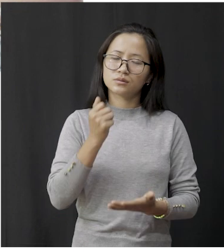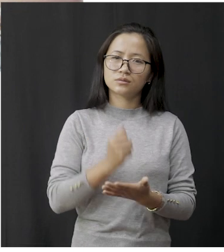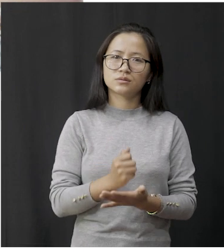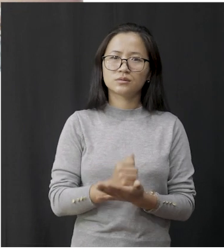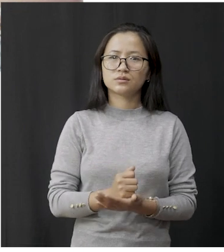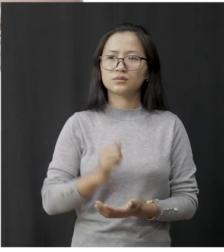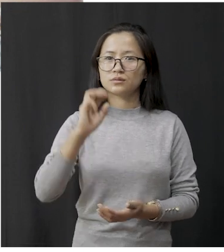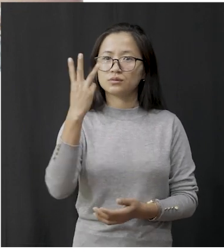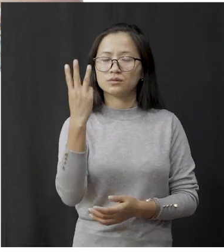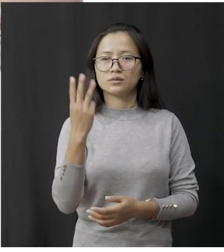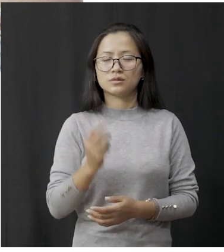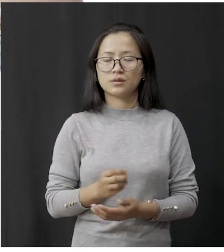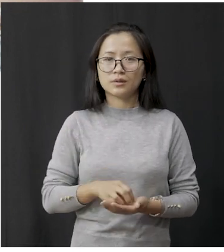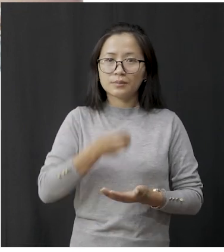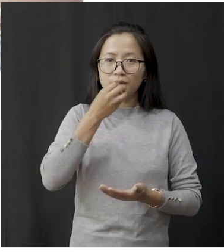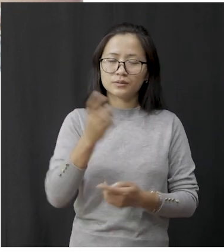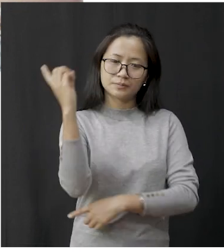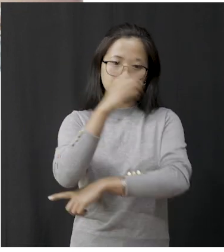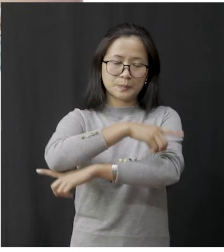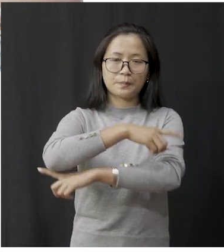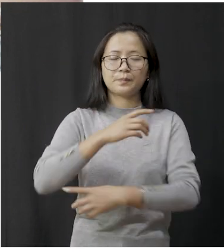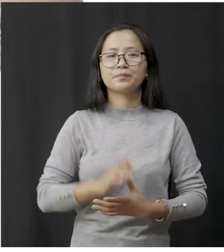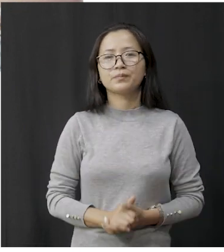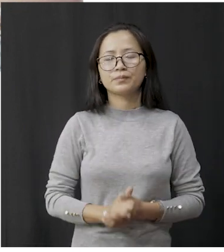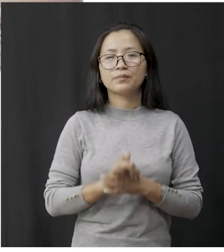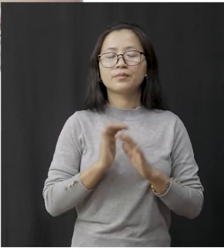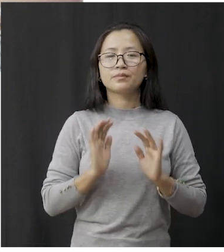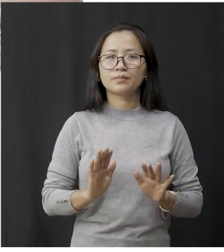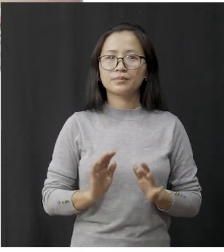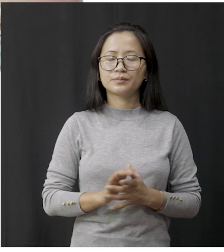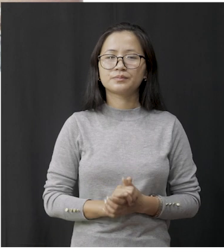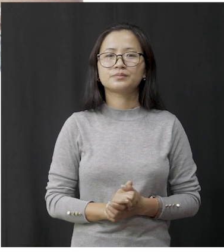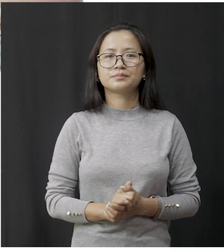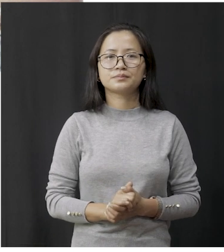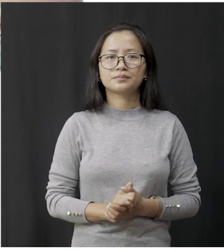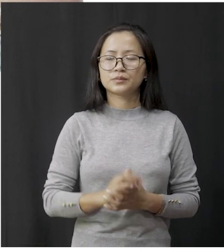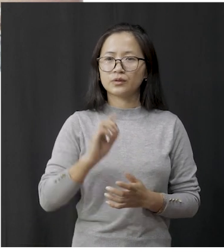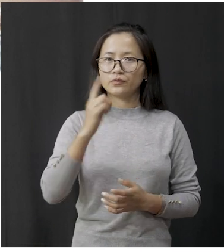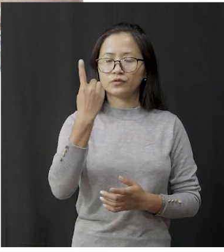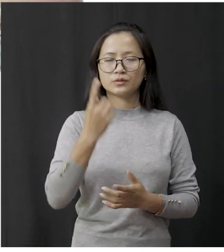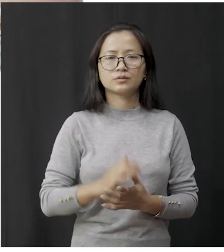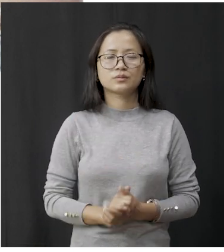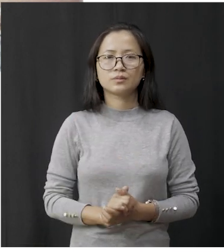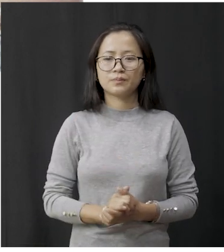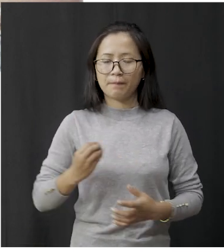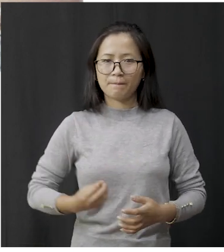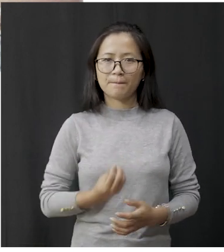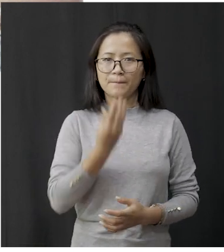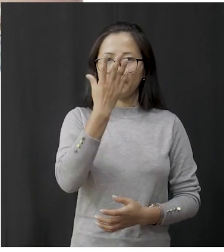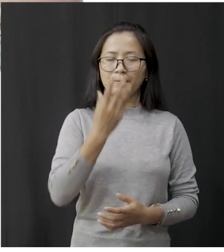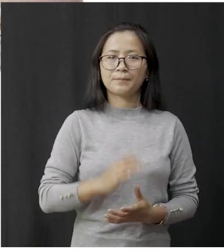have 3 meals in a day. Now, 3 meals are the first one. In the